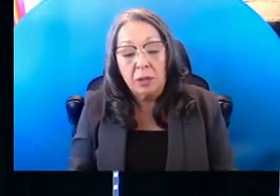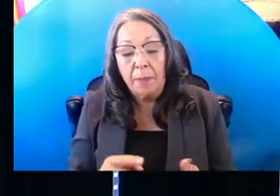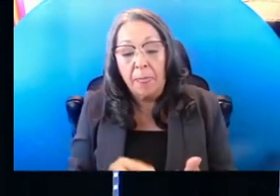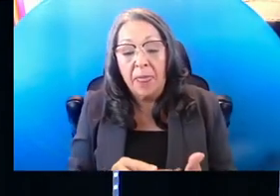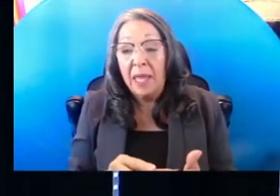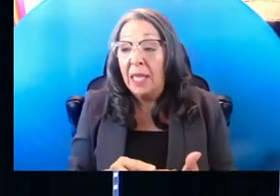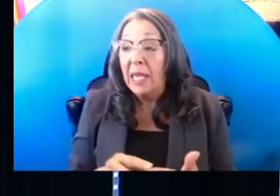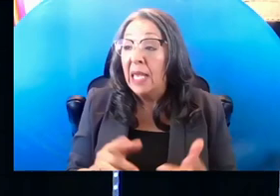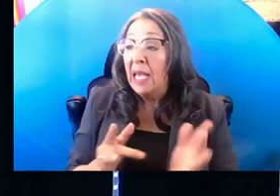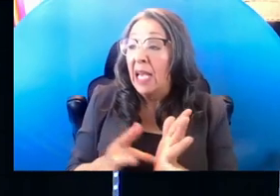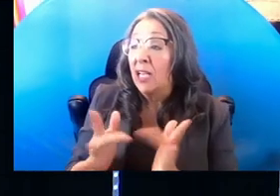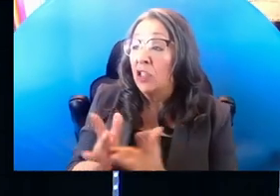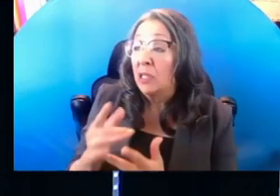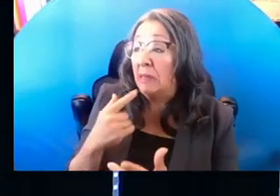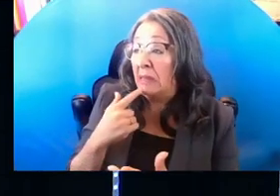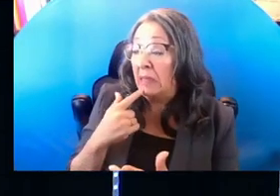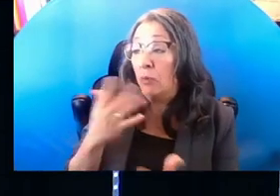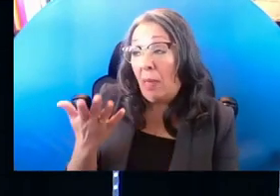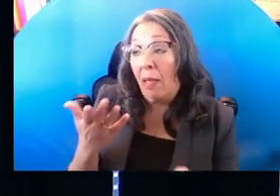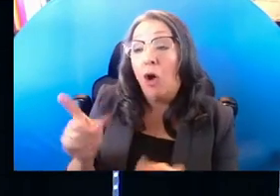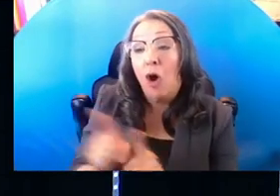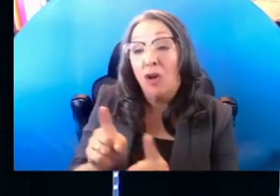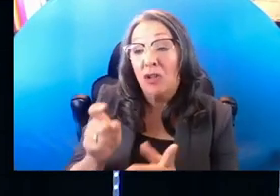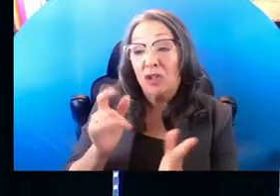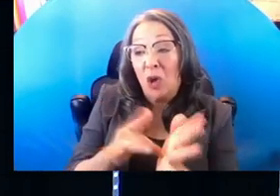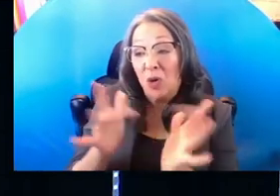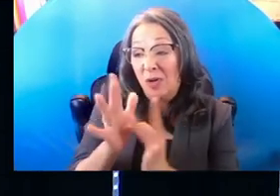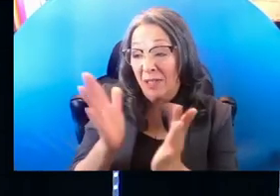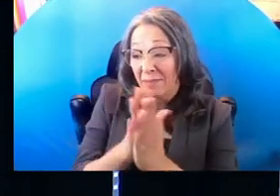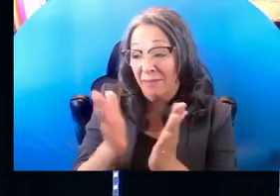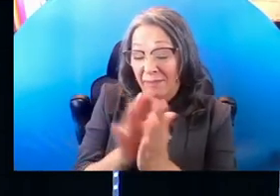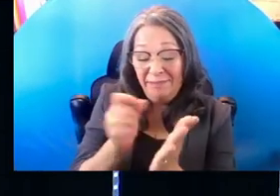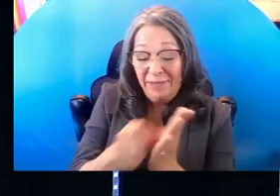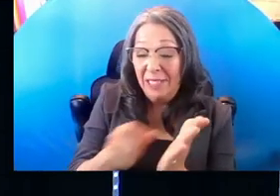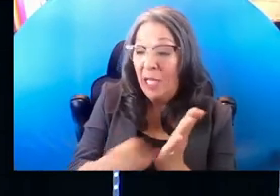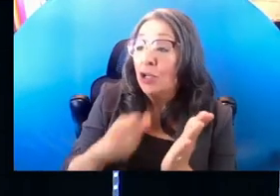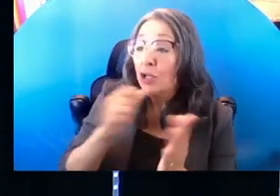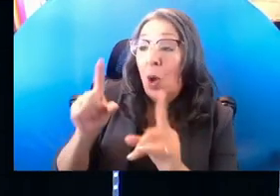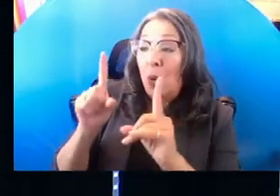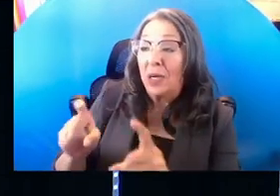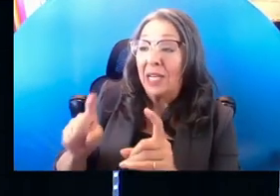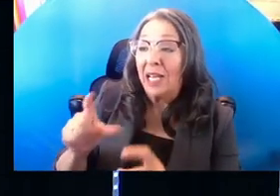And Jesus says, it is also written, do not put the Lord your God to the test.